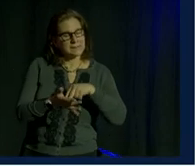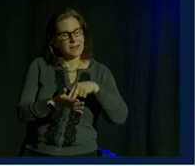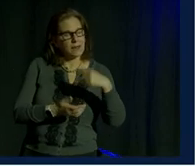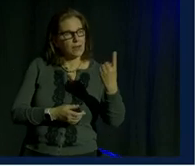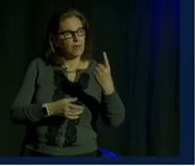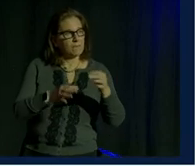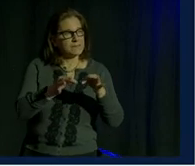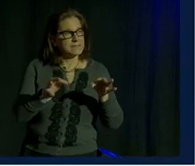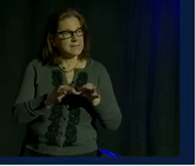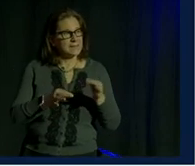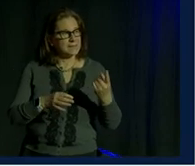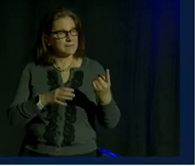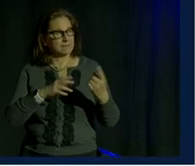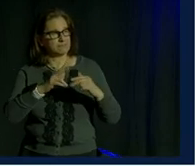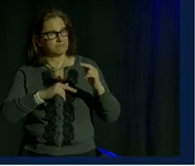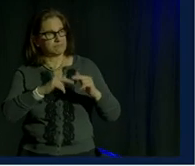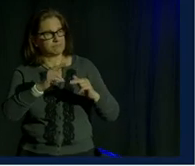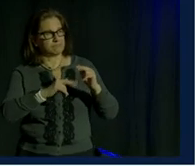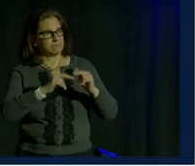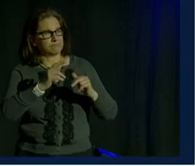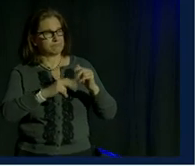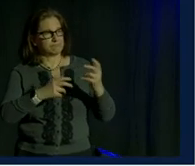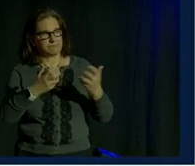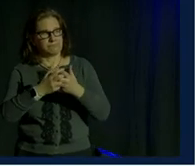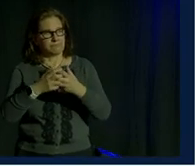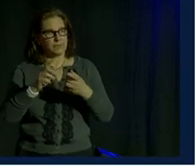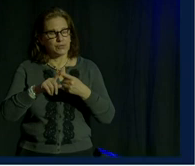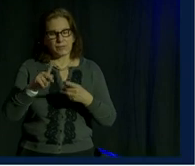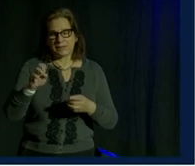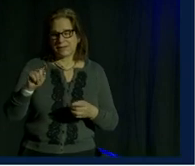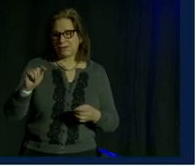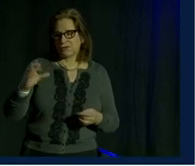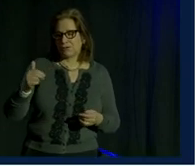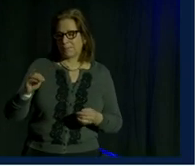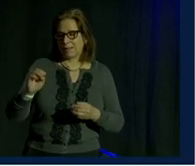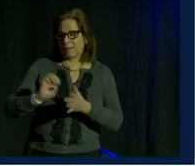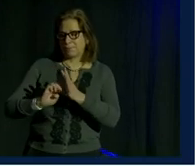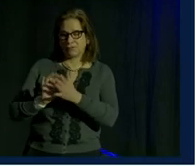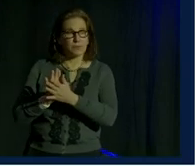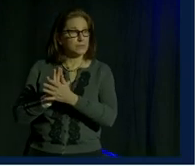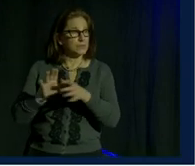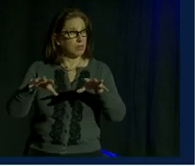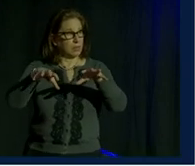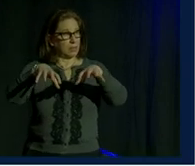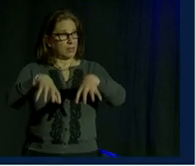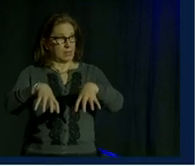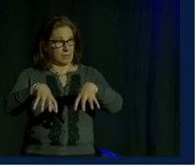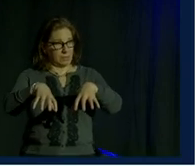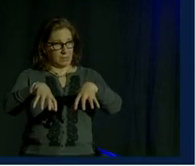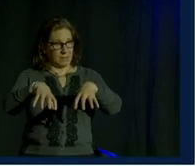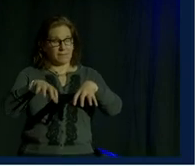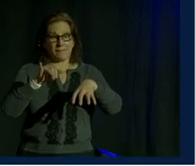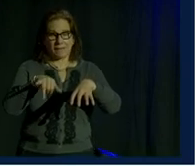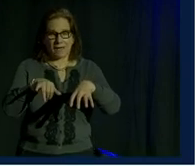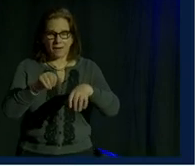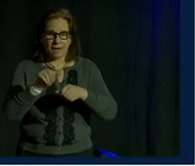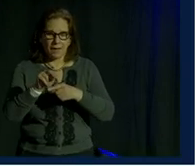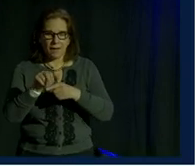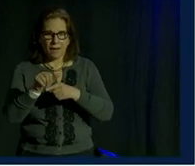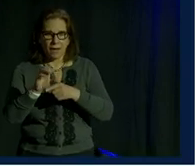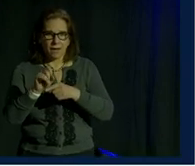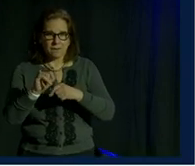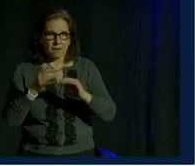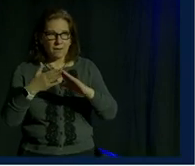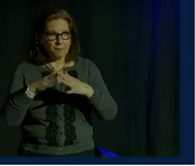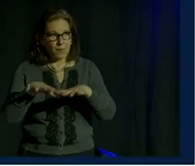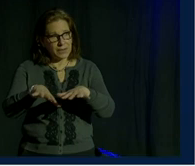facility will be constructed adjacent to Ketchum Elementary School in the Anacostia community and will include a